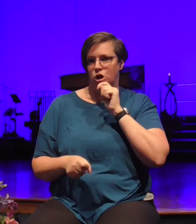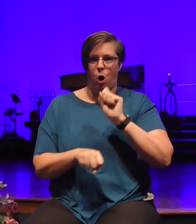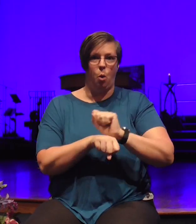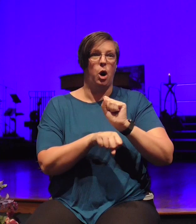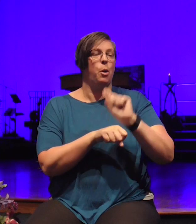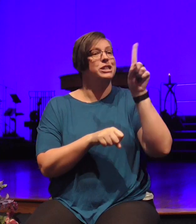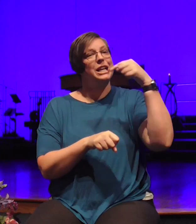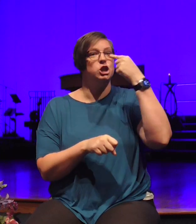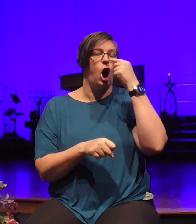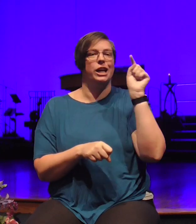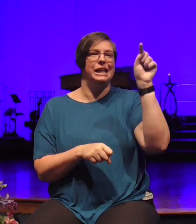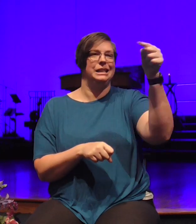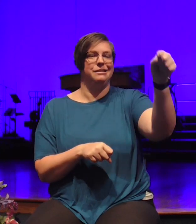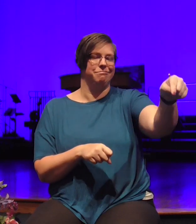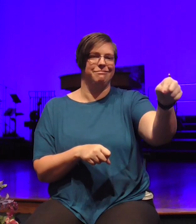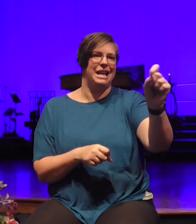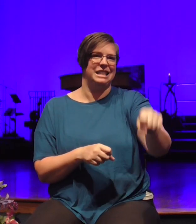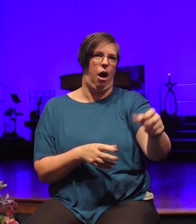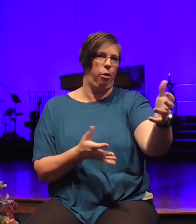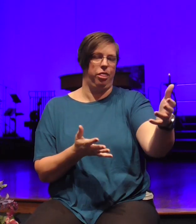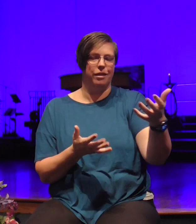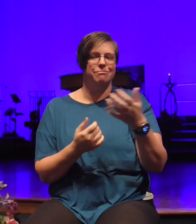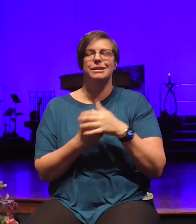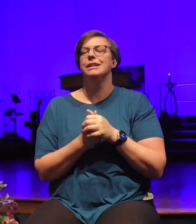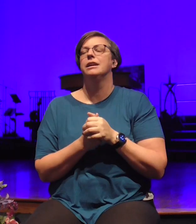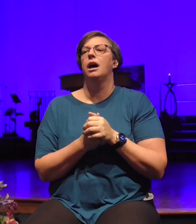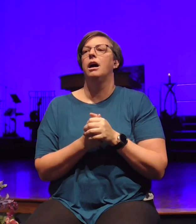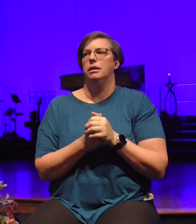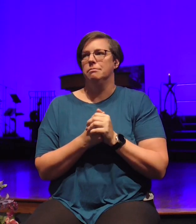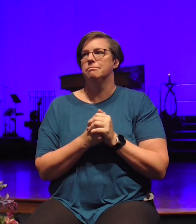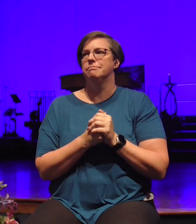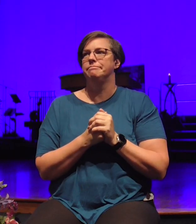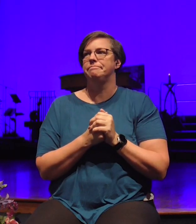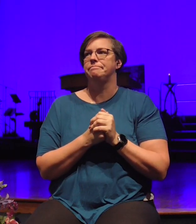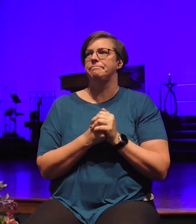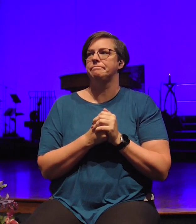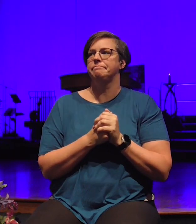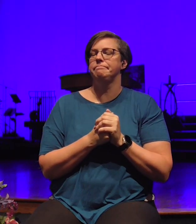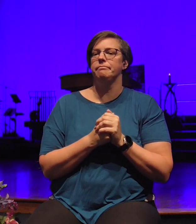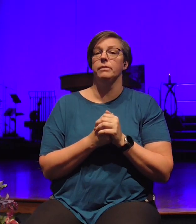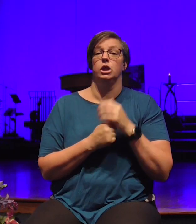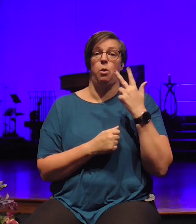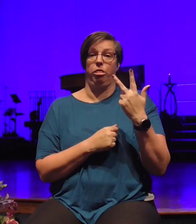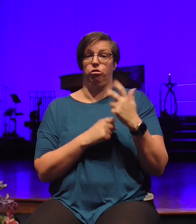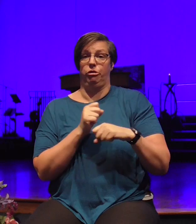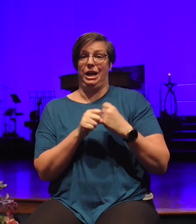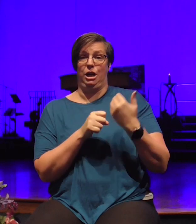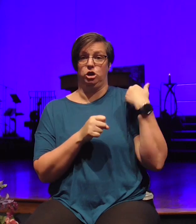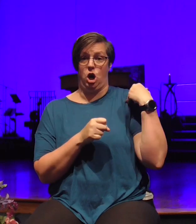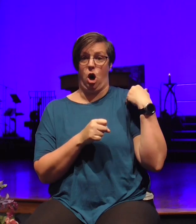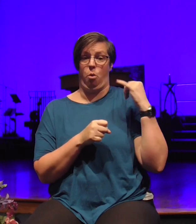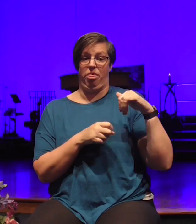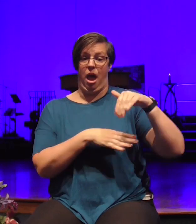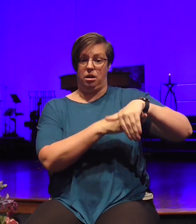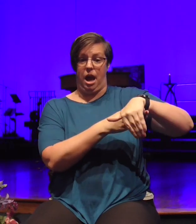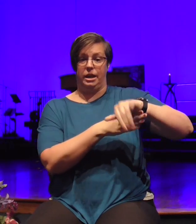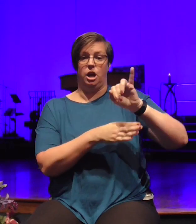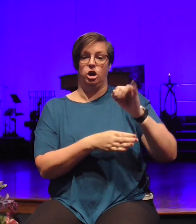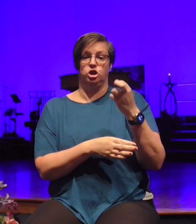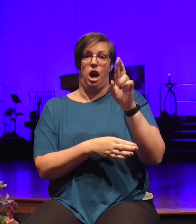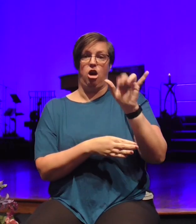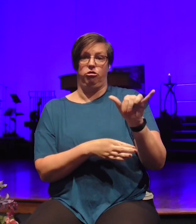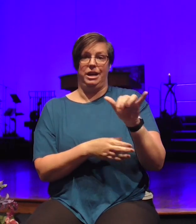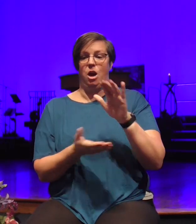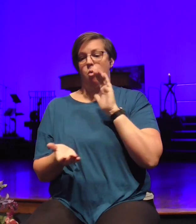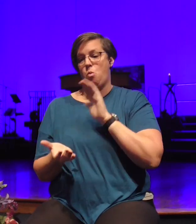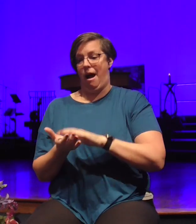at Southwest Plaza together and very much in each other's lives. And so 3 years ago, that evening, Jerry and his wife Tara